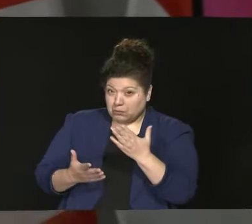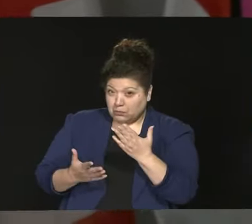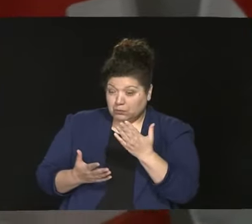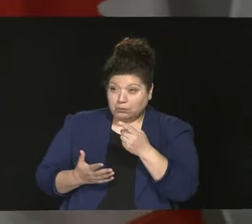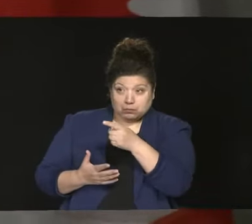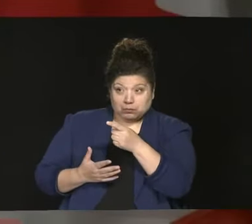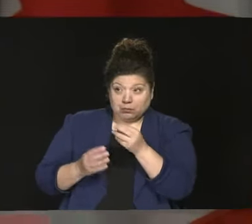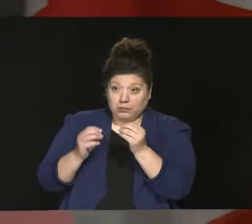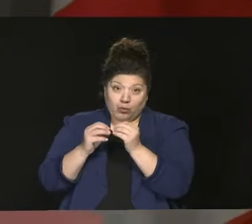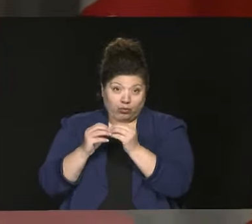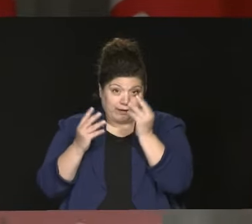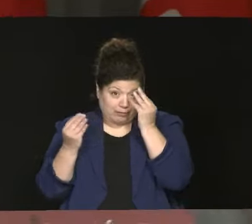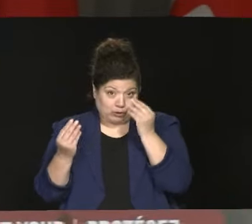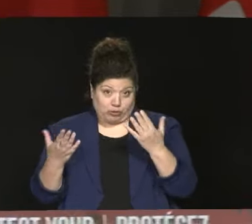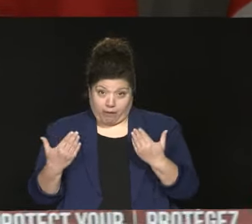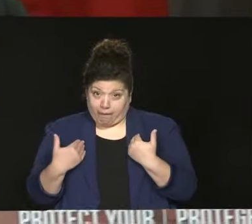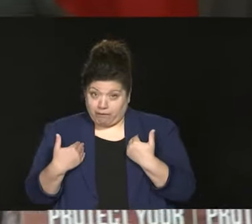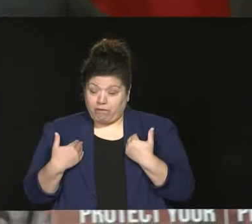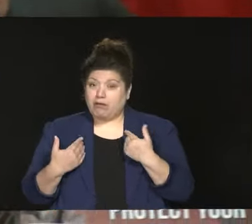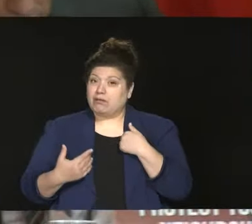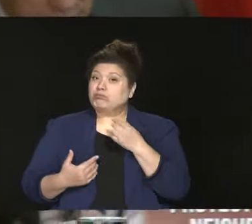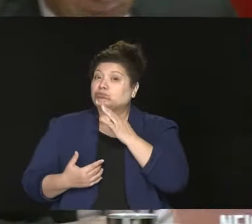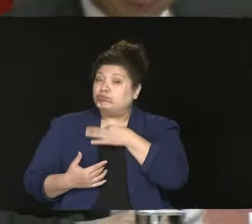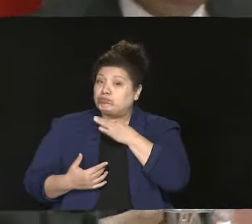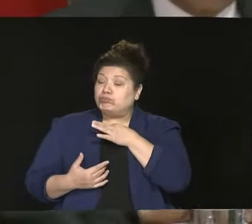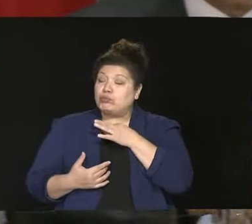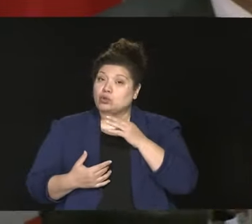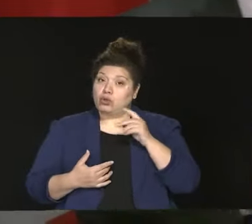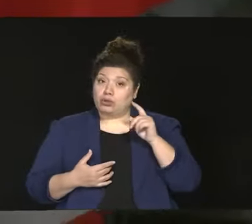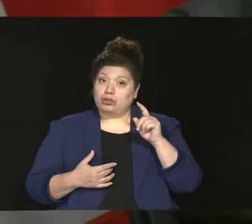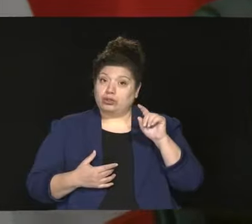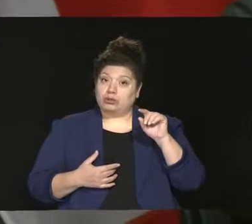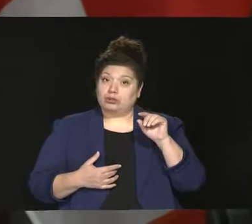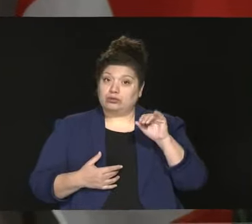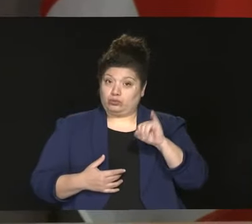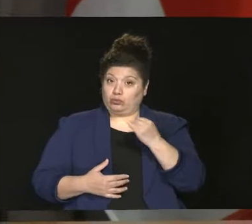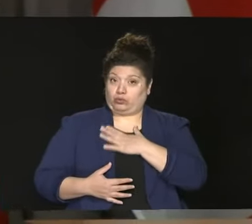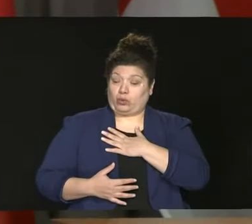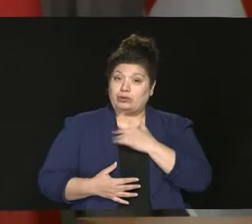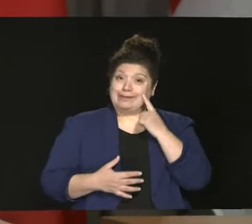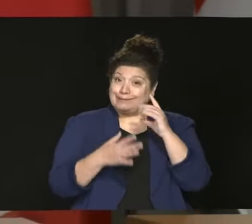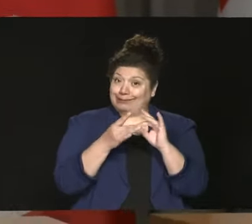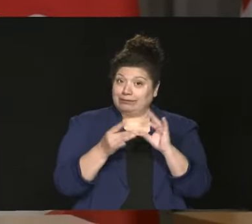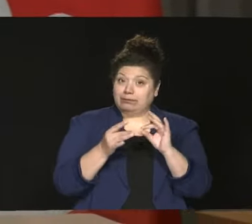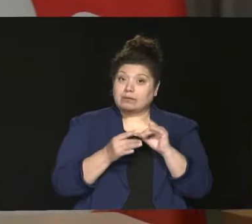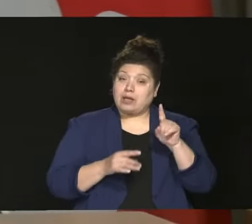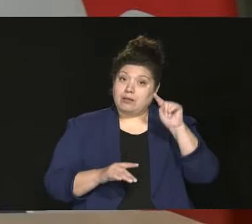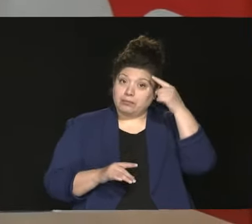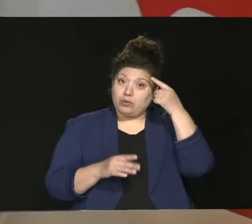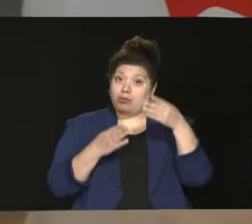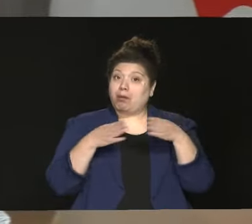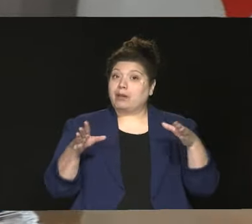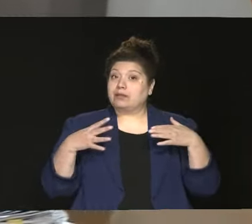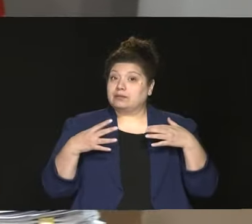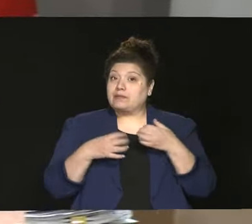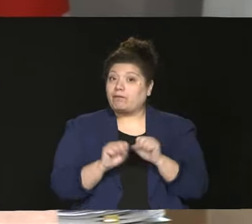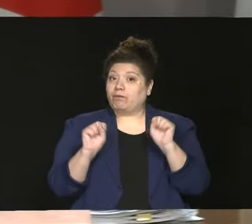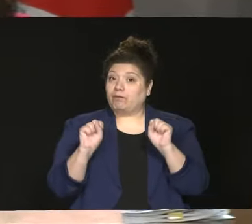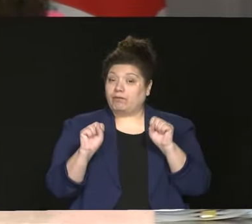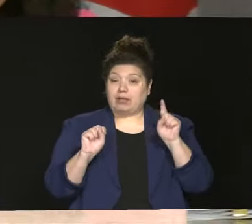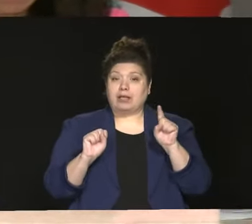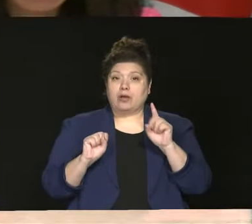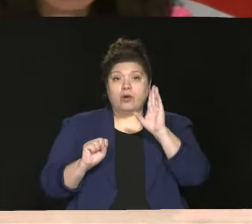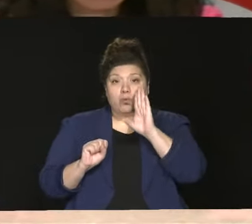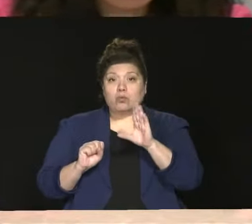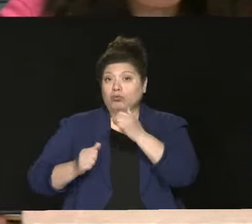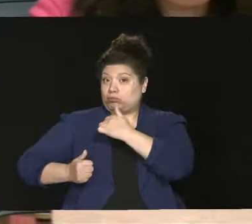le ministre de la Sécurité publique allait envoyer des militaires là, au Québec et en Ontario. Je me demandais, est-ce qu'on peut avoir plus de